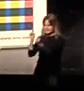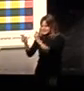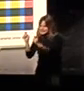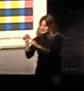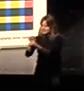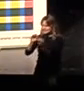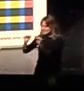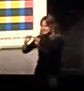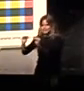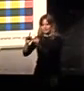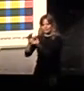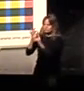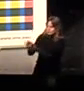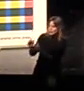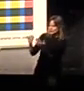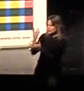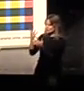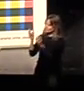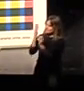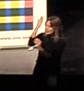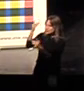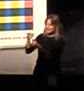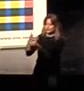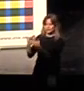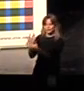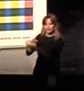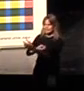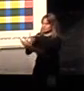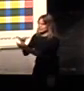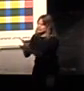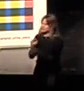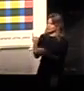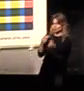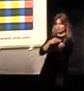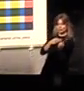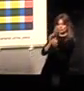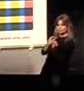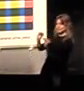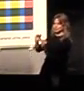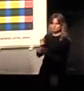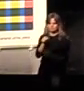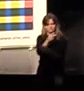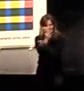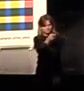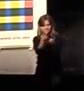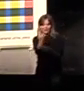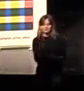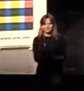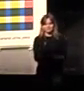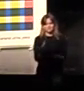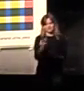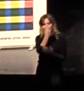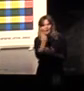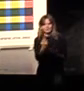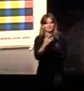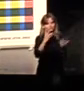forms of in magee nation en symboliek expression is dat knop de professioneel artiest art and research er